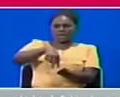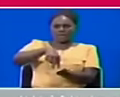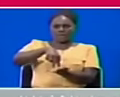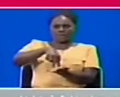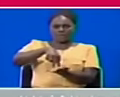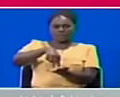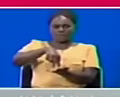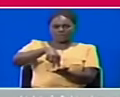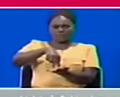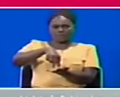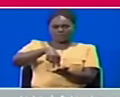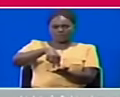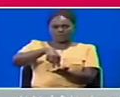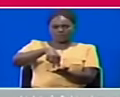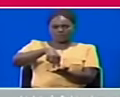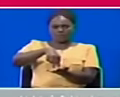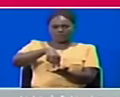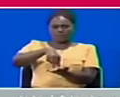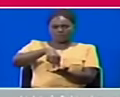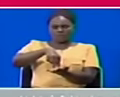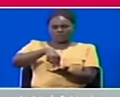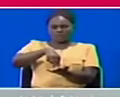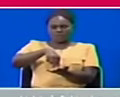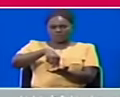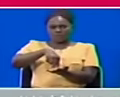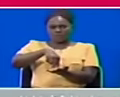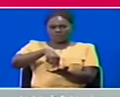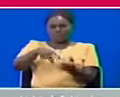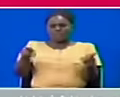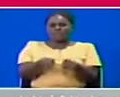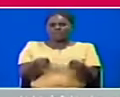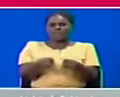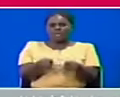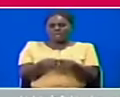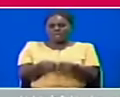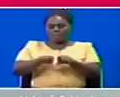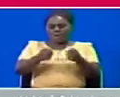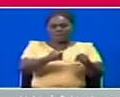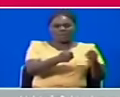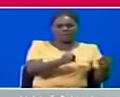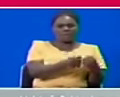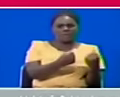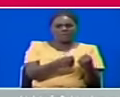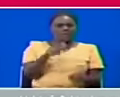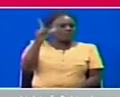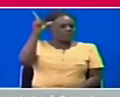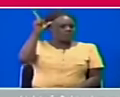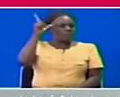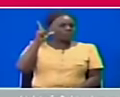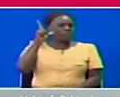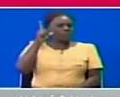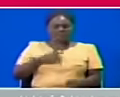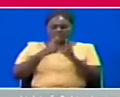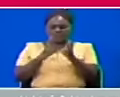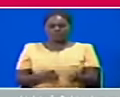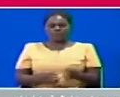governorship aspirant Zedekiah Kiprop, popularly known as Buzeki, were extensively damaged. Elvis Kuske now reports.